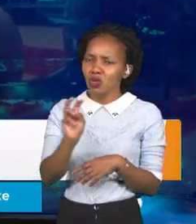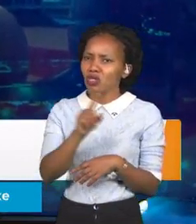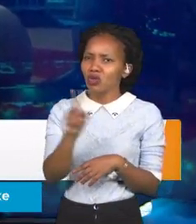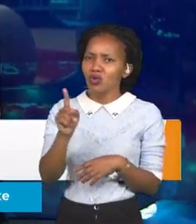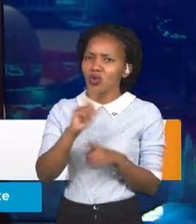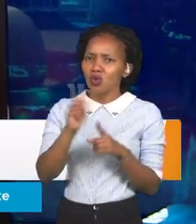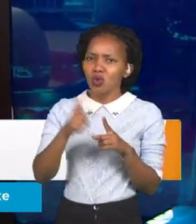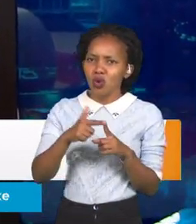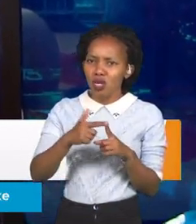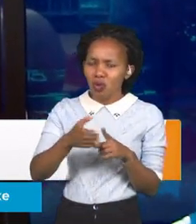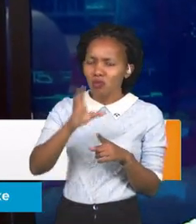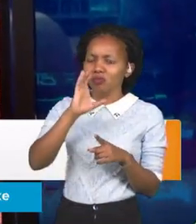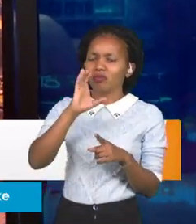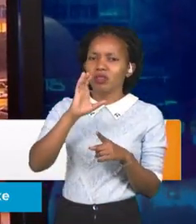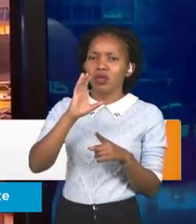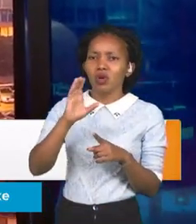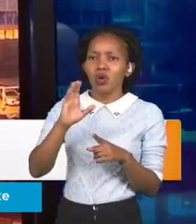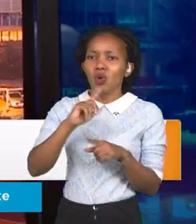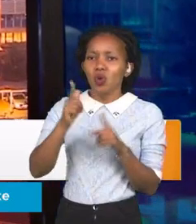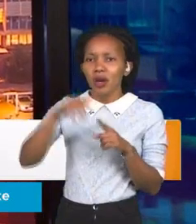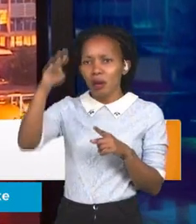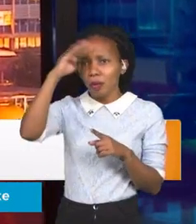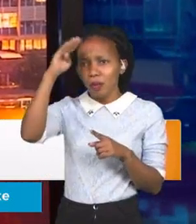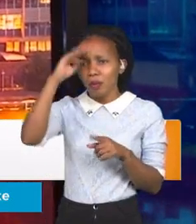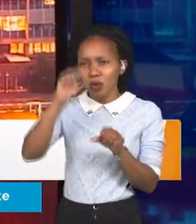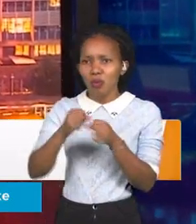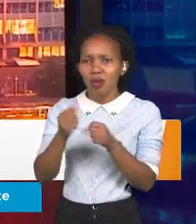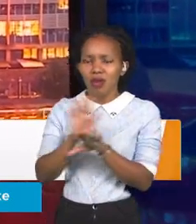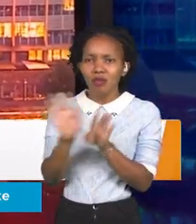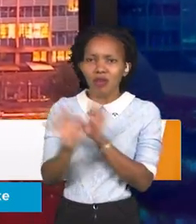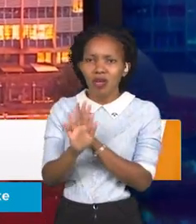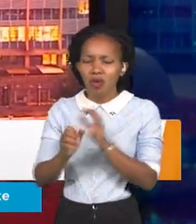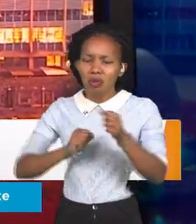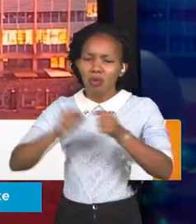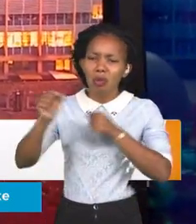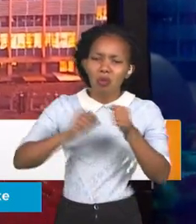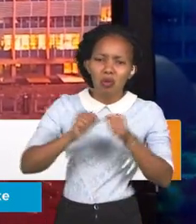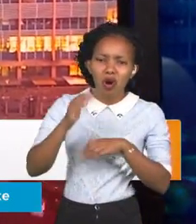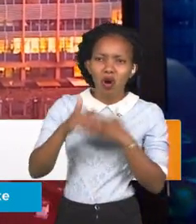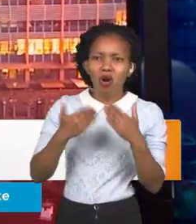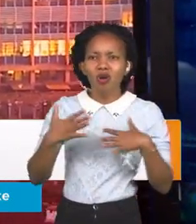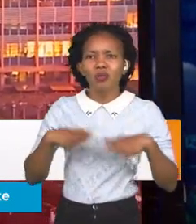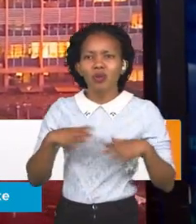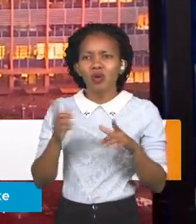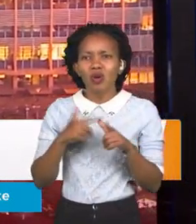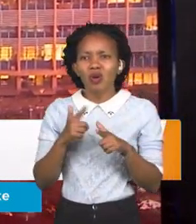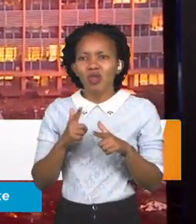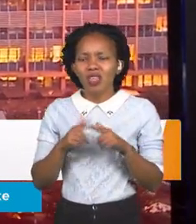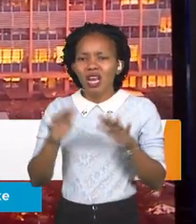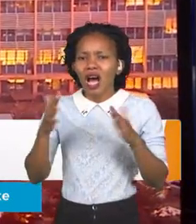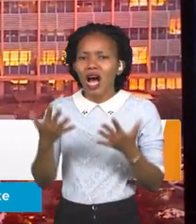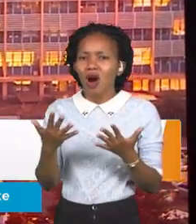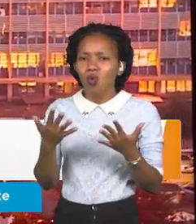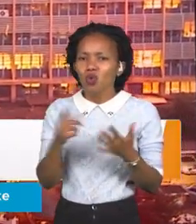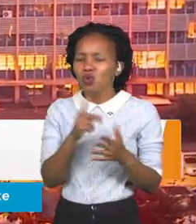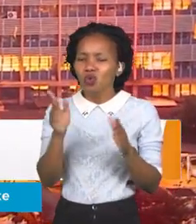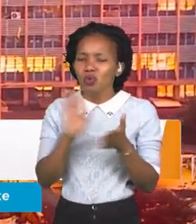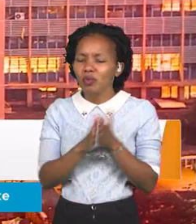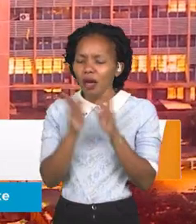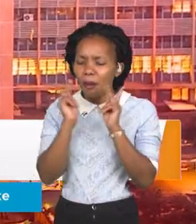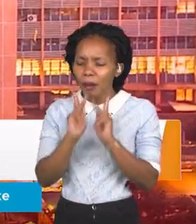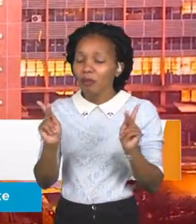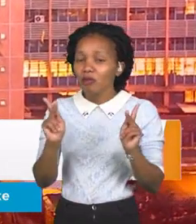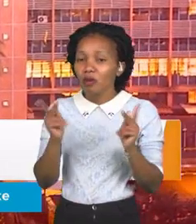you drink. We see who you are when you drink. You break everything. You beat everyone. So what do you mean you're such a peaceful person? So there always comes